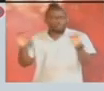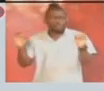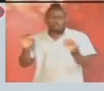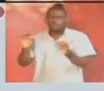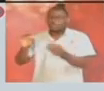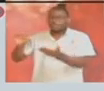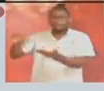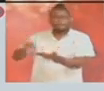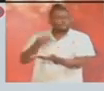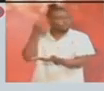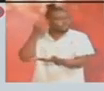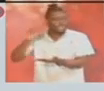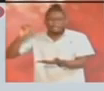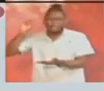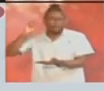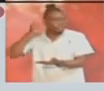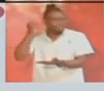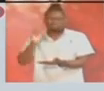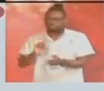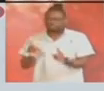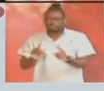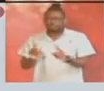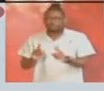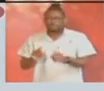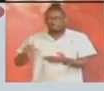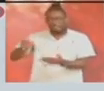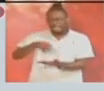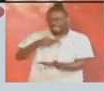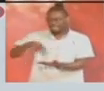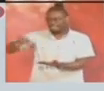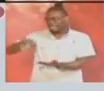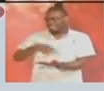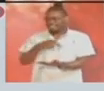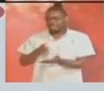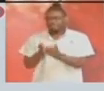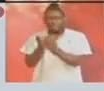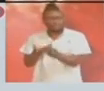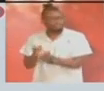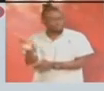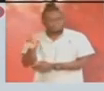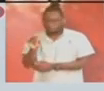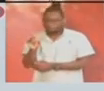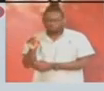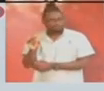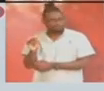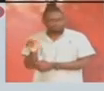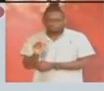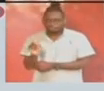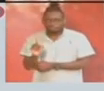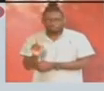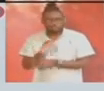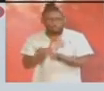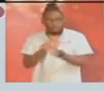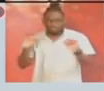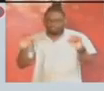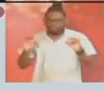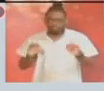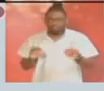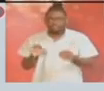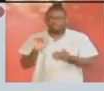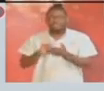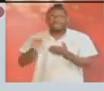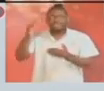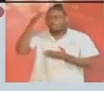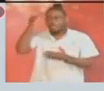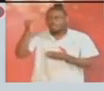longer prevails is what Dr. Trotman was speaking about. It gives the particles a chance and a virus to jump from